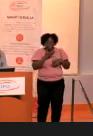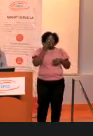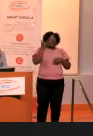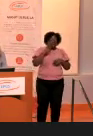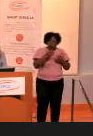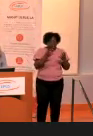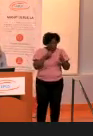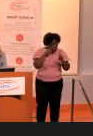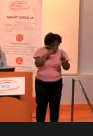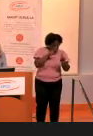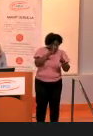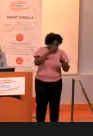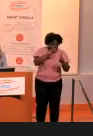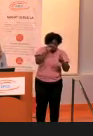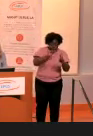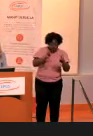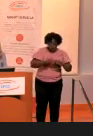is what we're looking for.